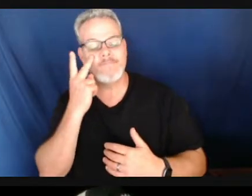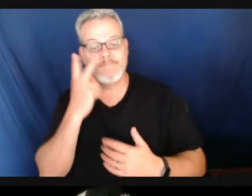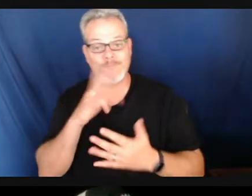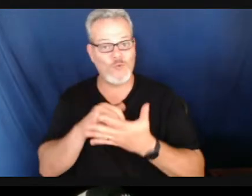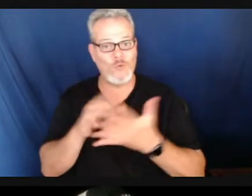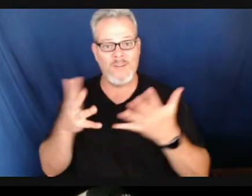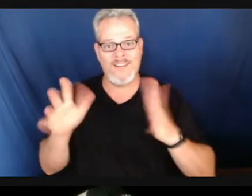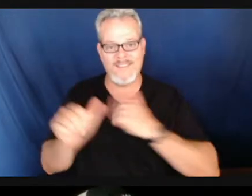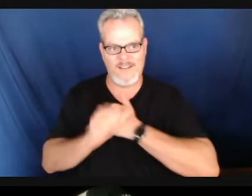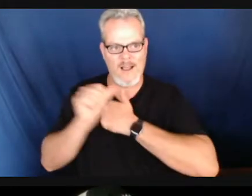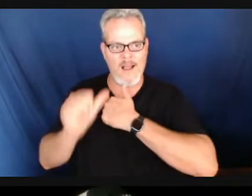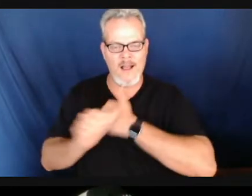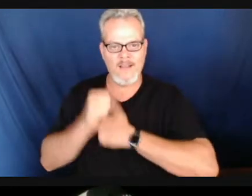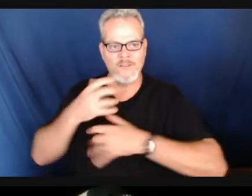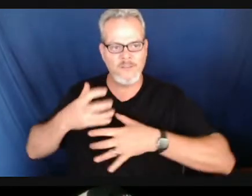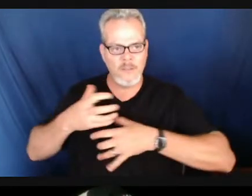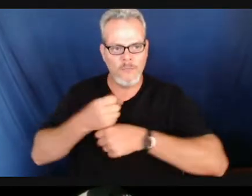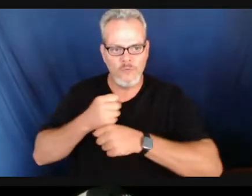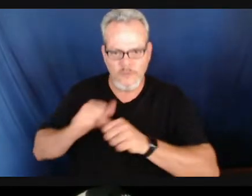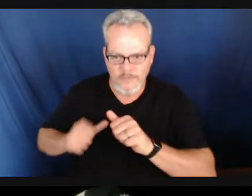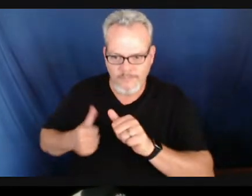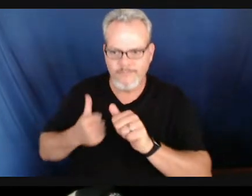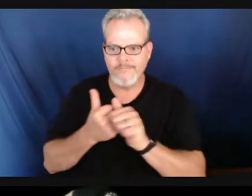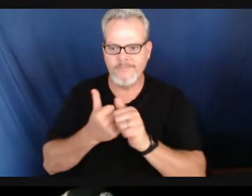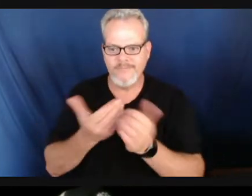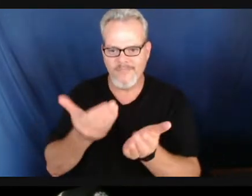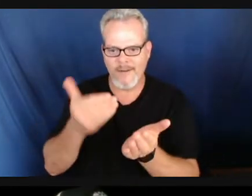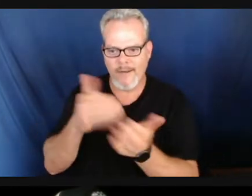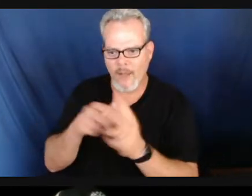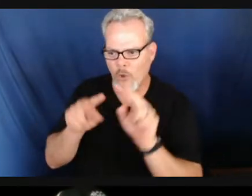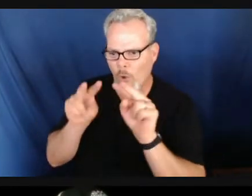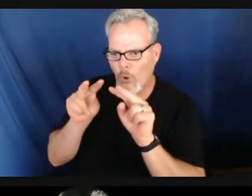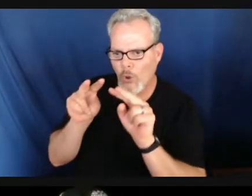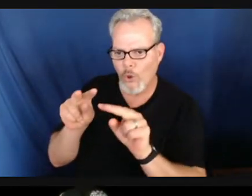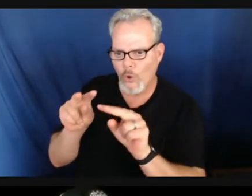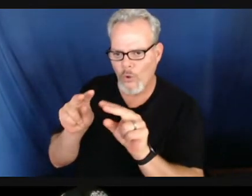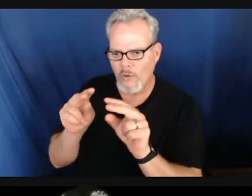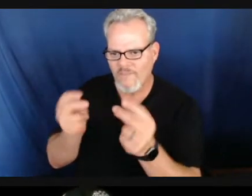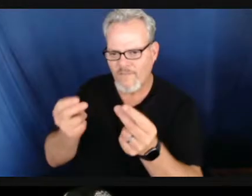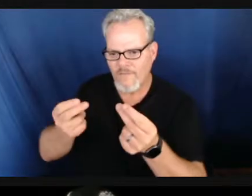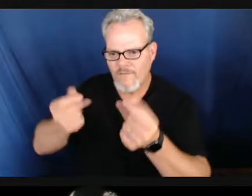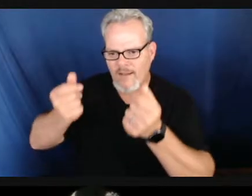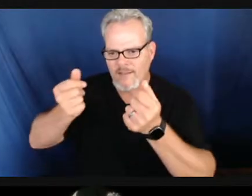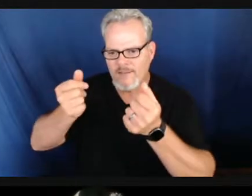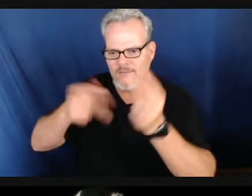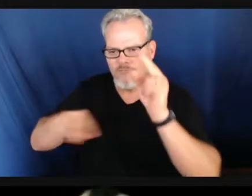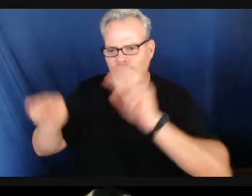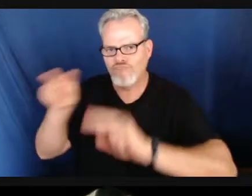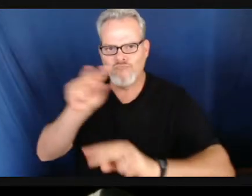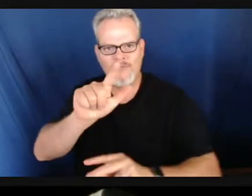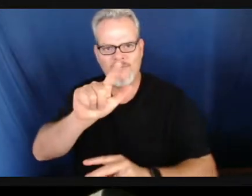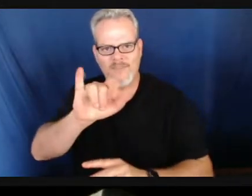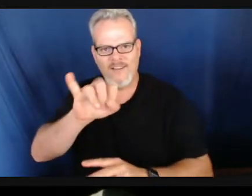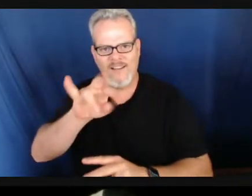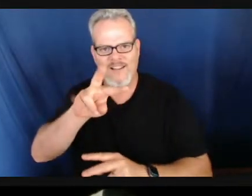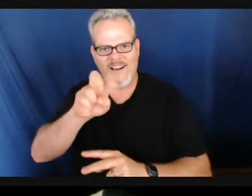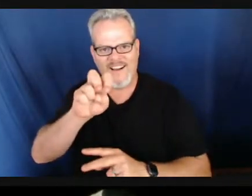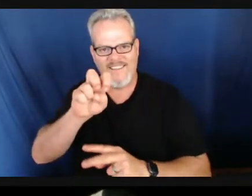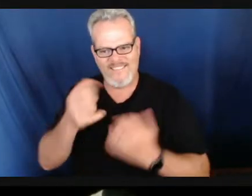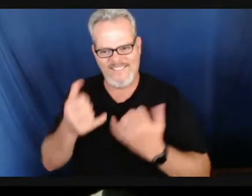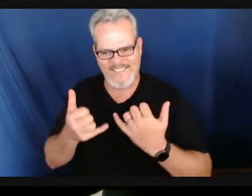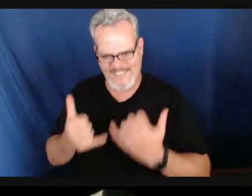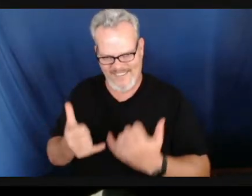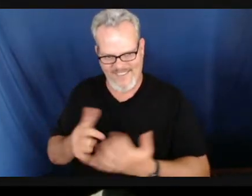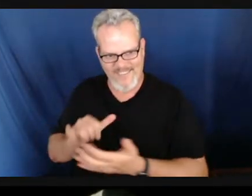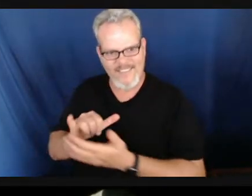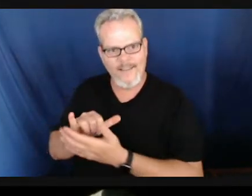summary. Let's do another quick peek back into our live camera. And there's our V2 camera. You can